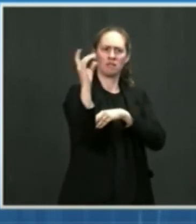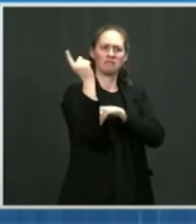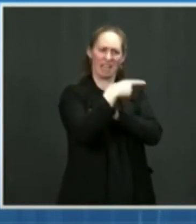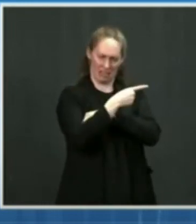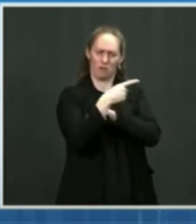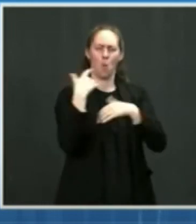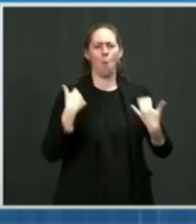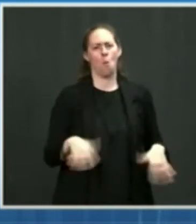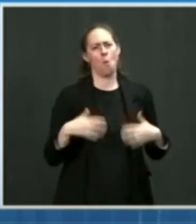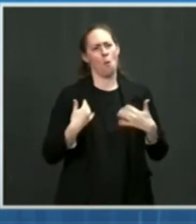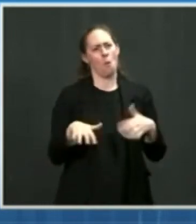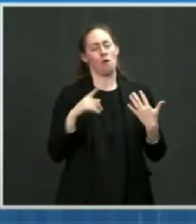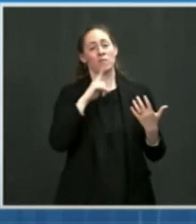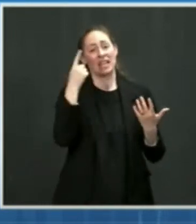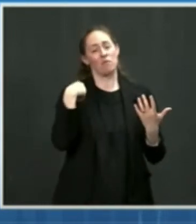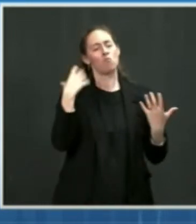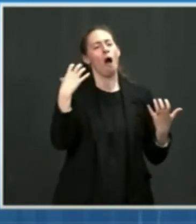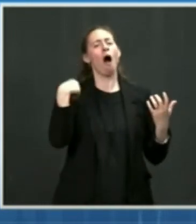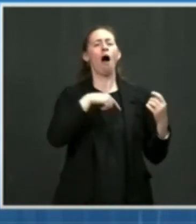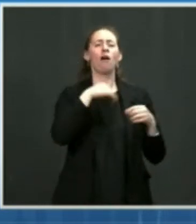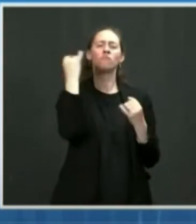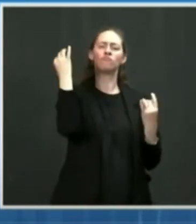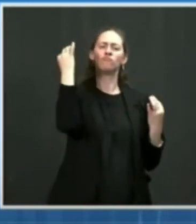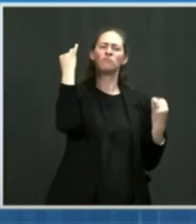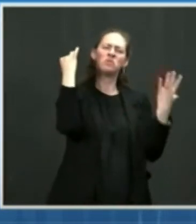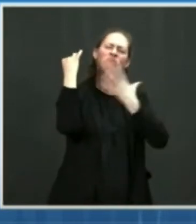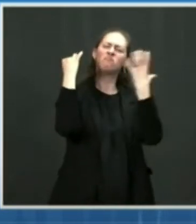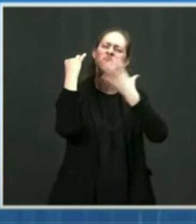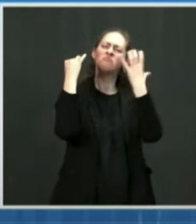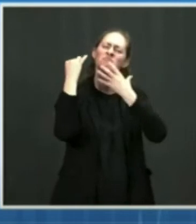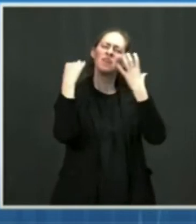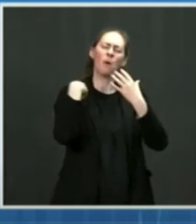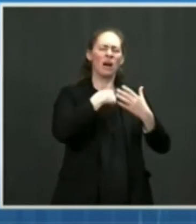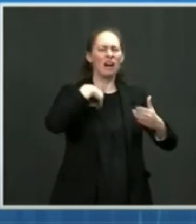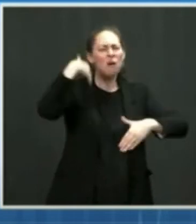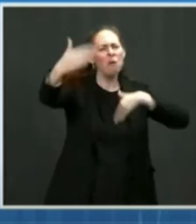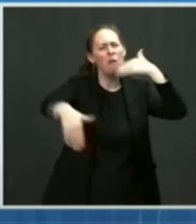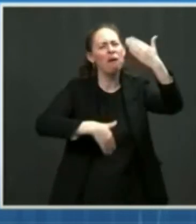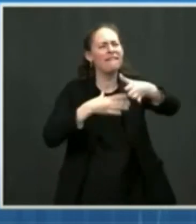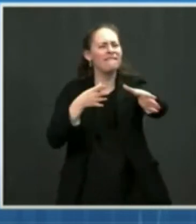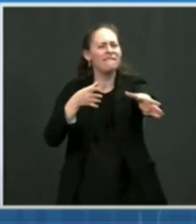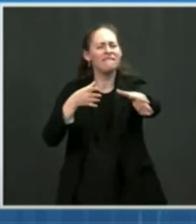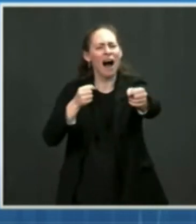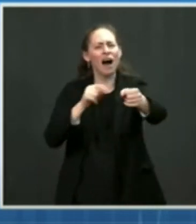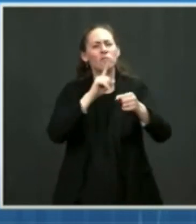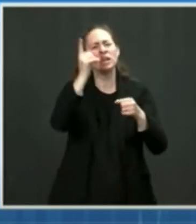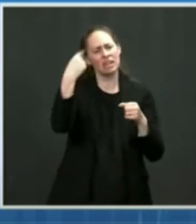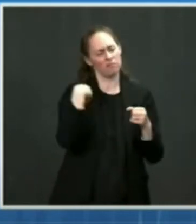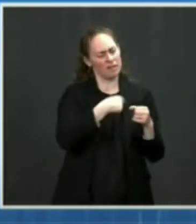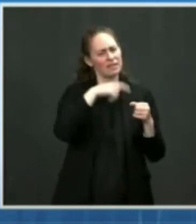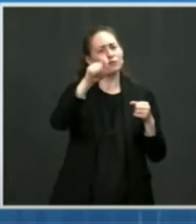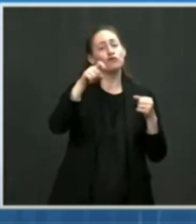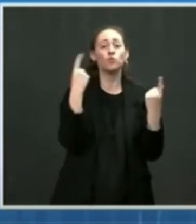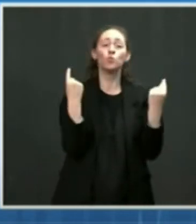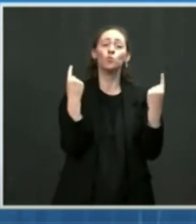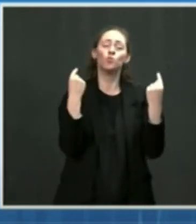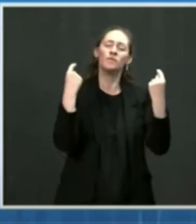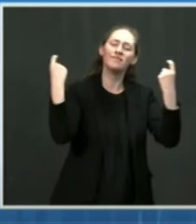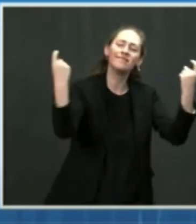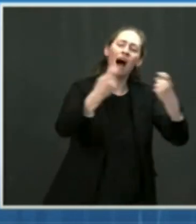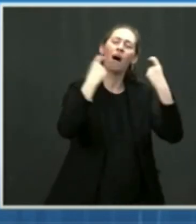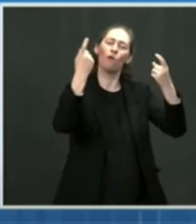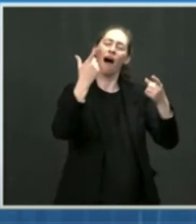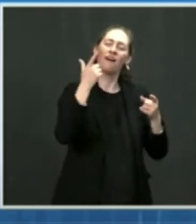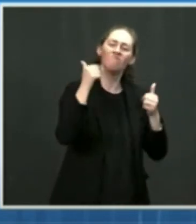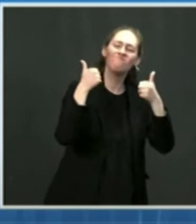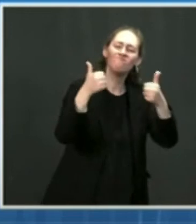this tremendous progress. And while we celebrate how far we have come and our collective efforts, we also have